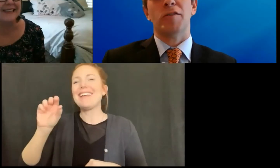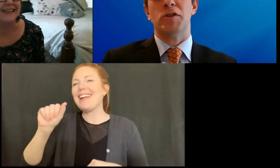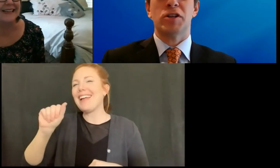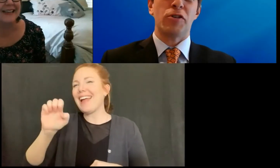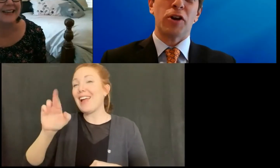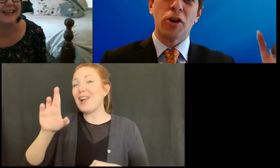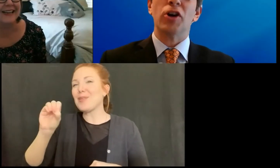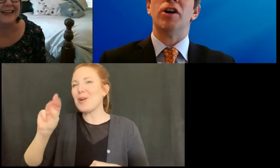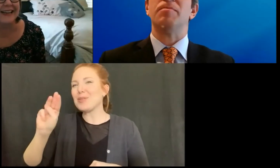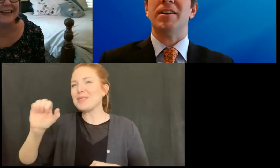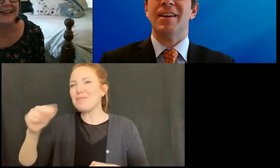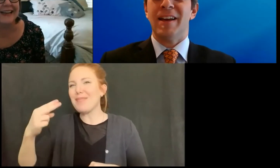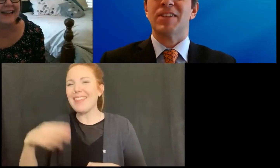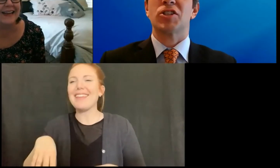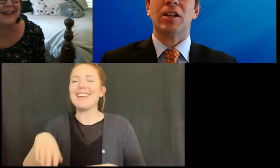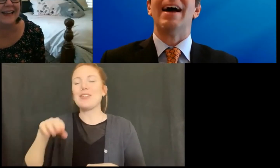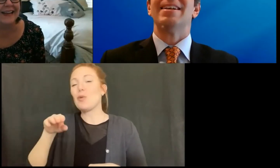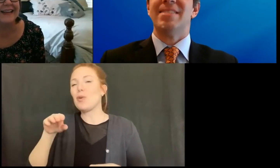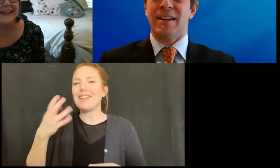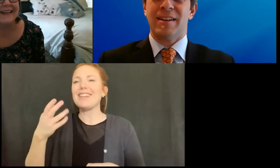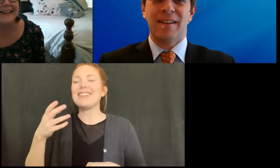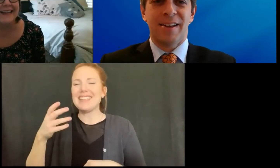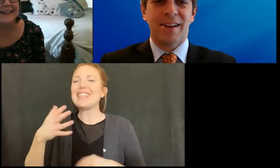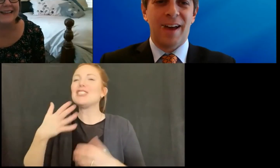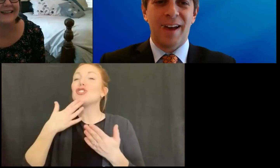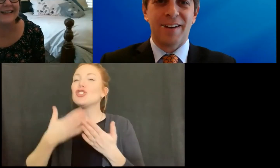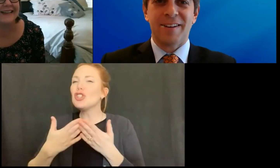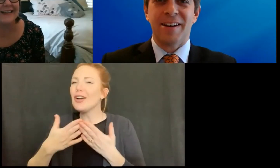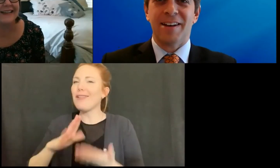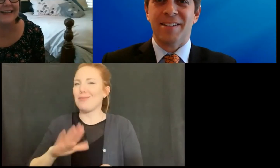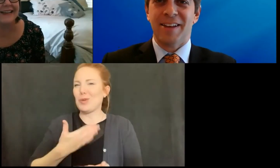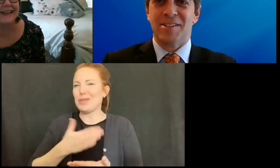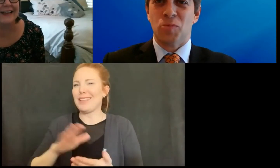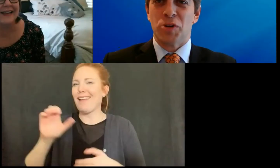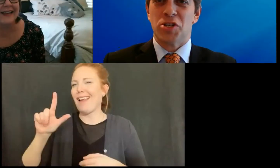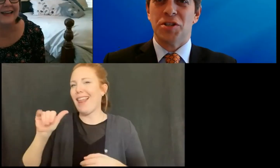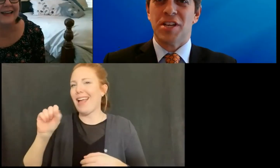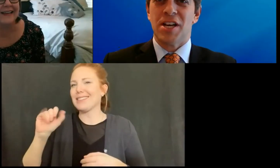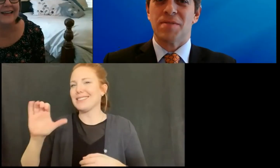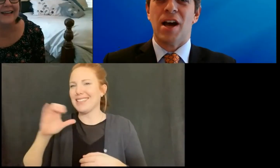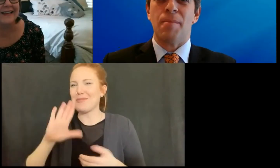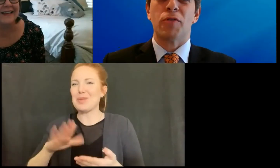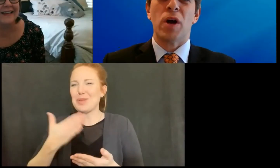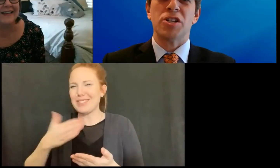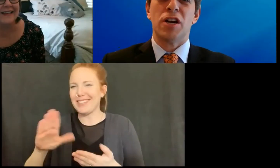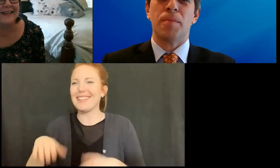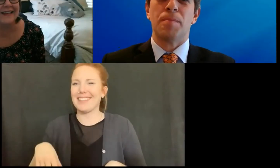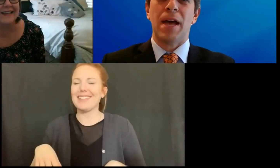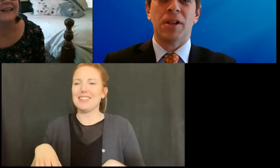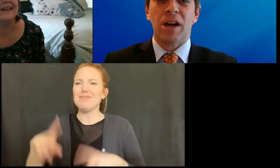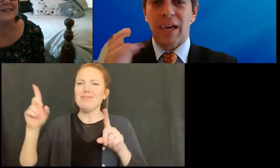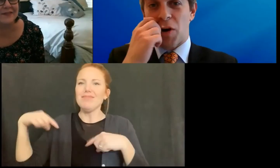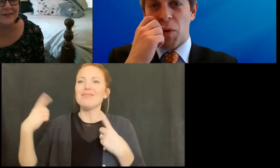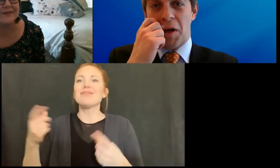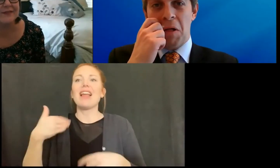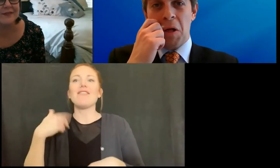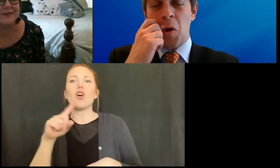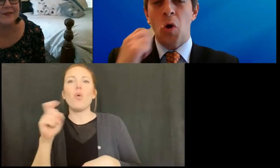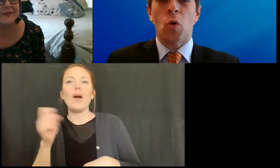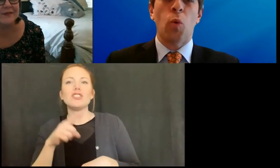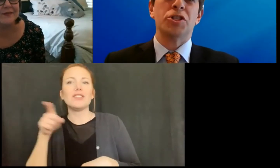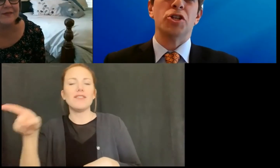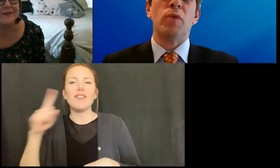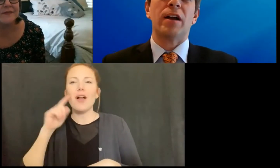good music. I don't know if you'd consider it good, but it's classic, and it's withstood the test of time. We have a question here from Pamela